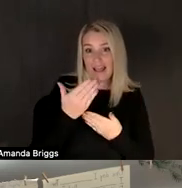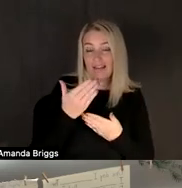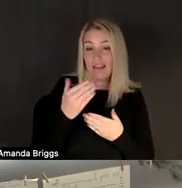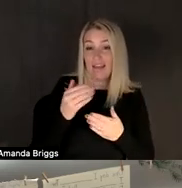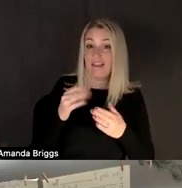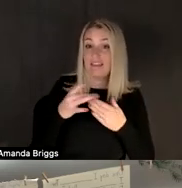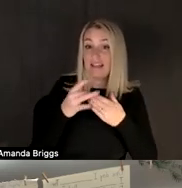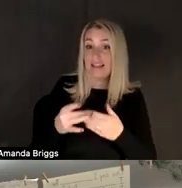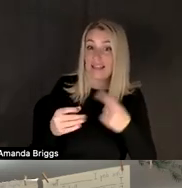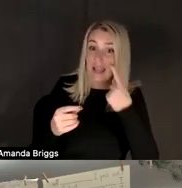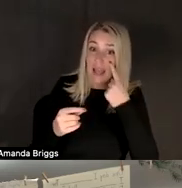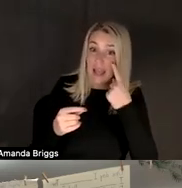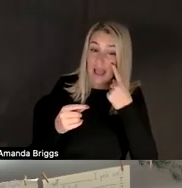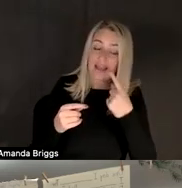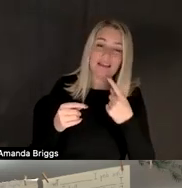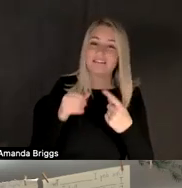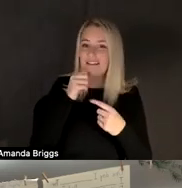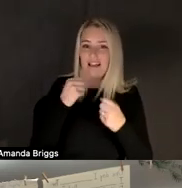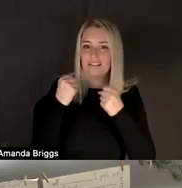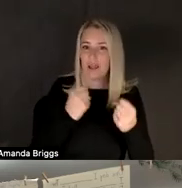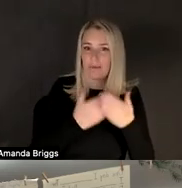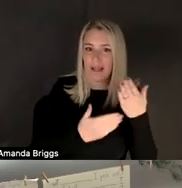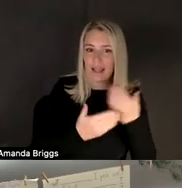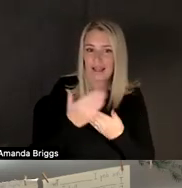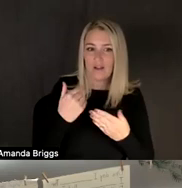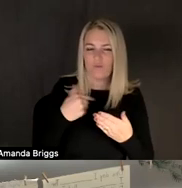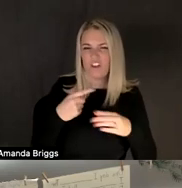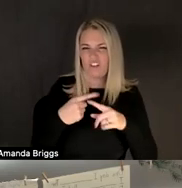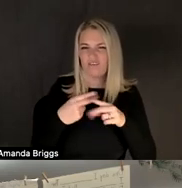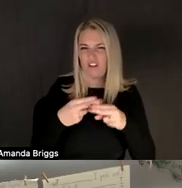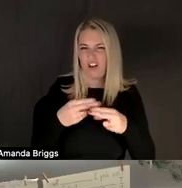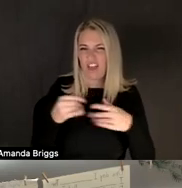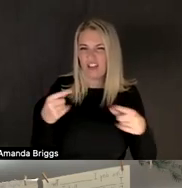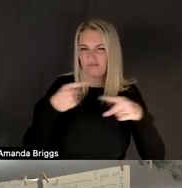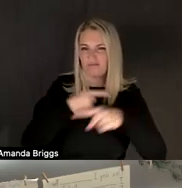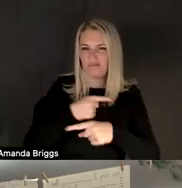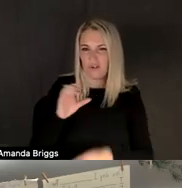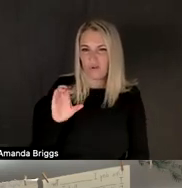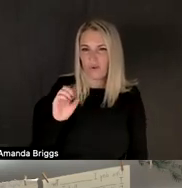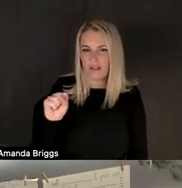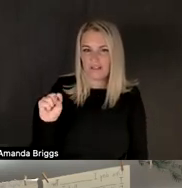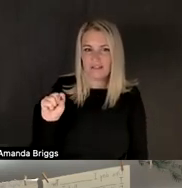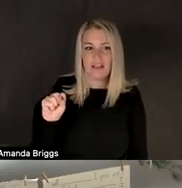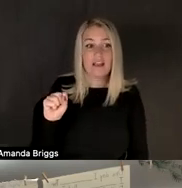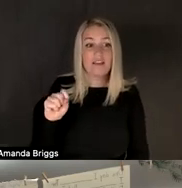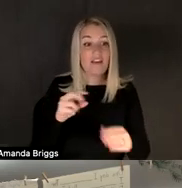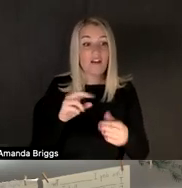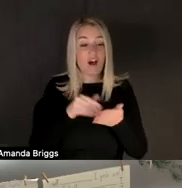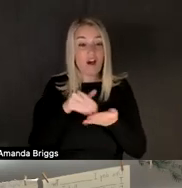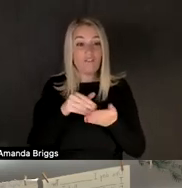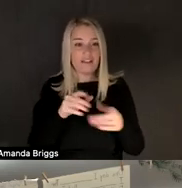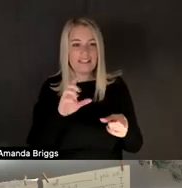correspond with the dominant hand. We call it cross-dominant, and they often switch D and B and G and P and E and